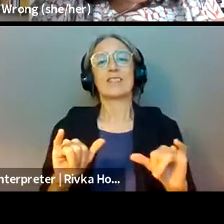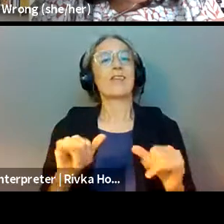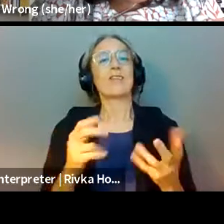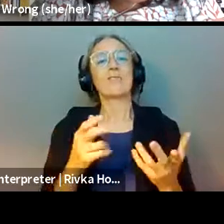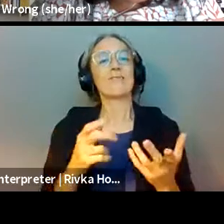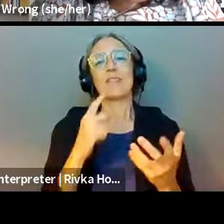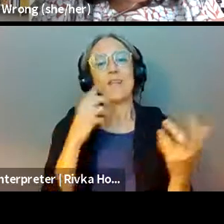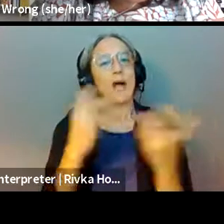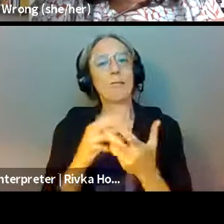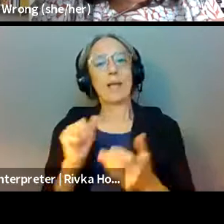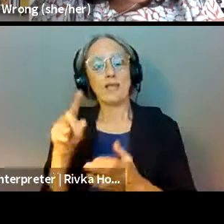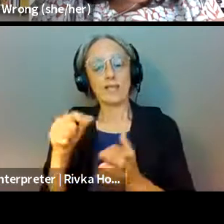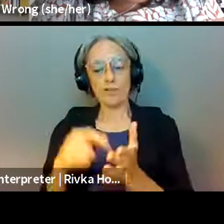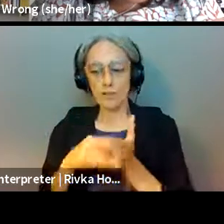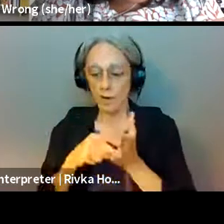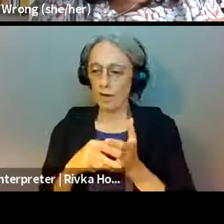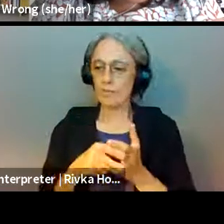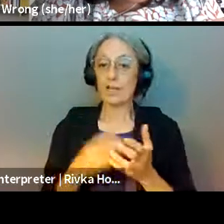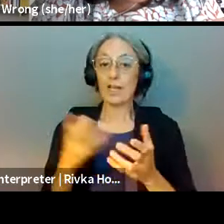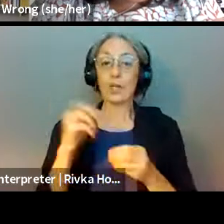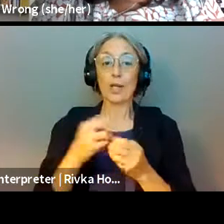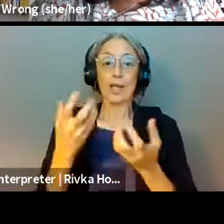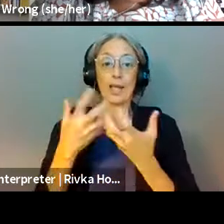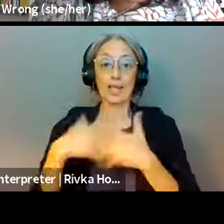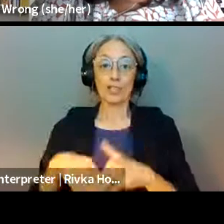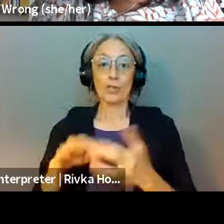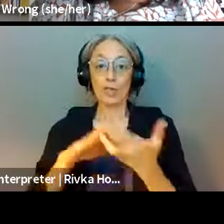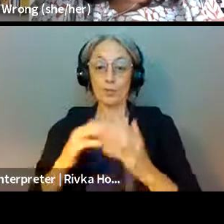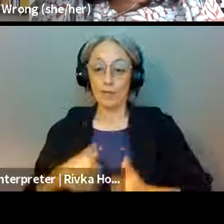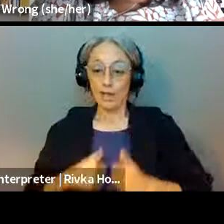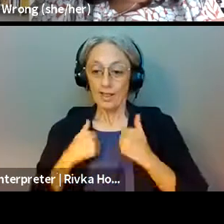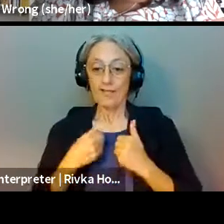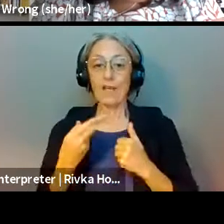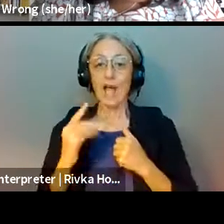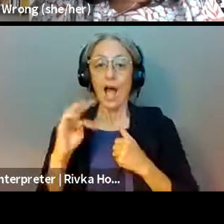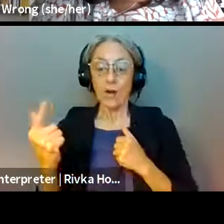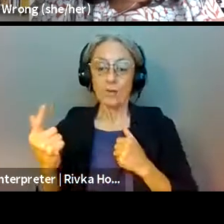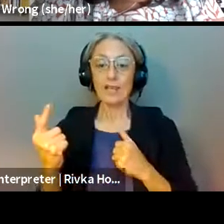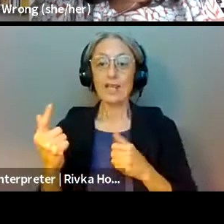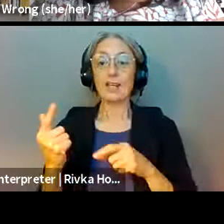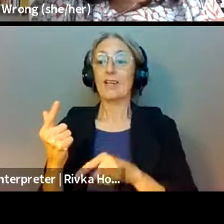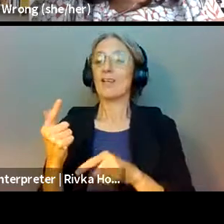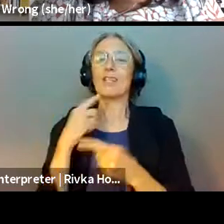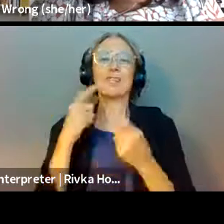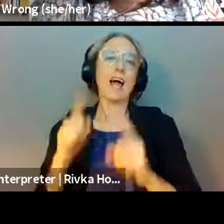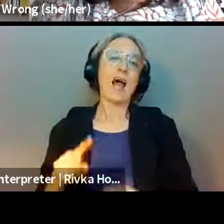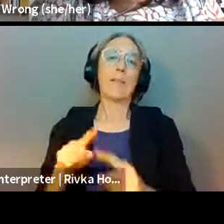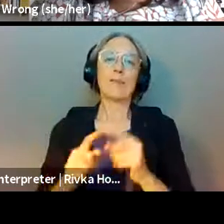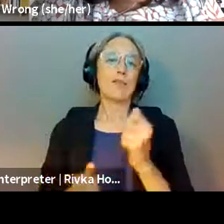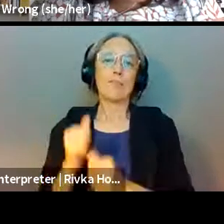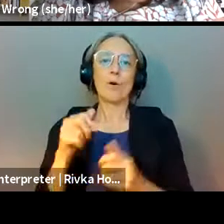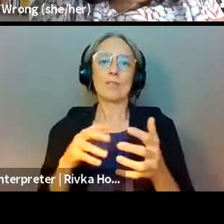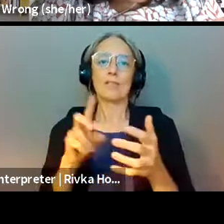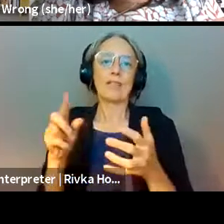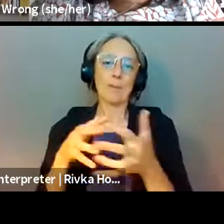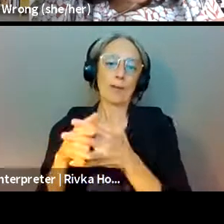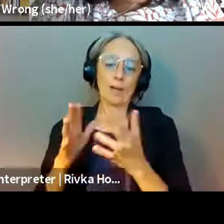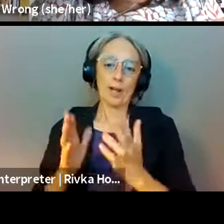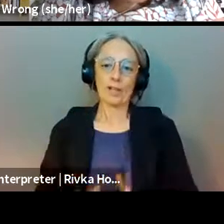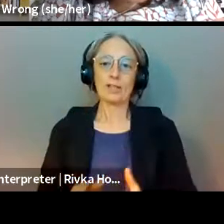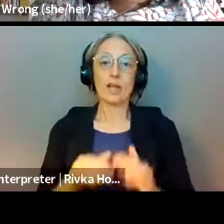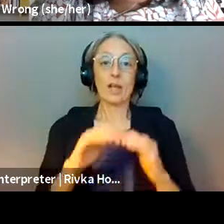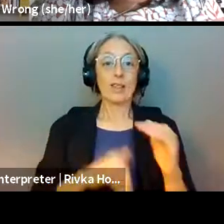including integrated community living and housing, a reality for a majority of Americans. Less than 5% of our